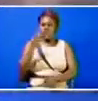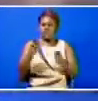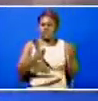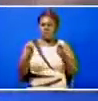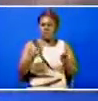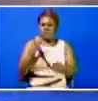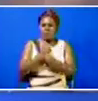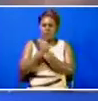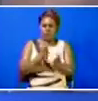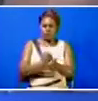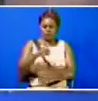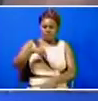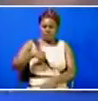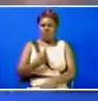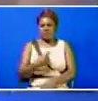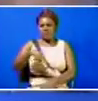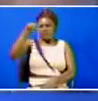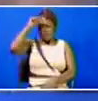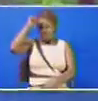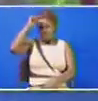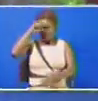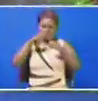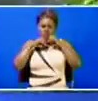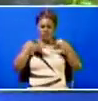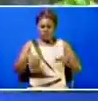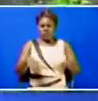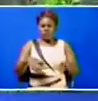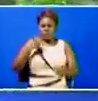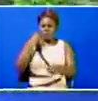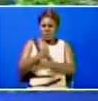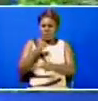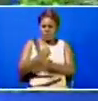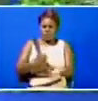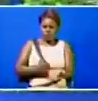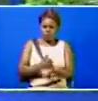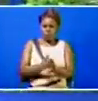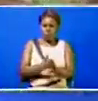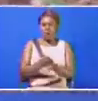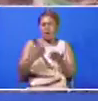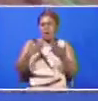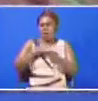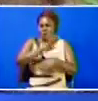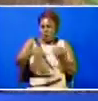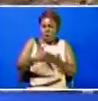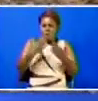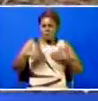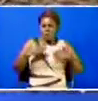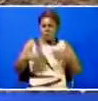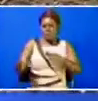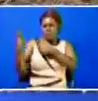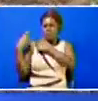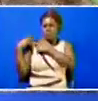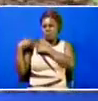Na tutahakikisha kuwa sisi kama serikali ya ukatusi, tumehakikisha kuwa wale wanadau wote ambao